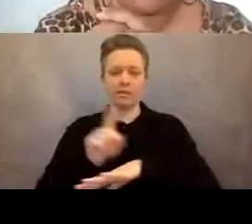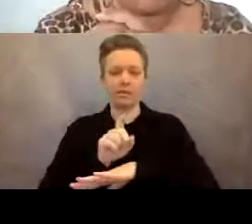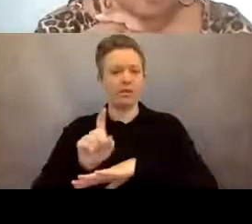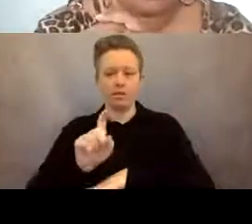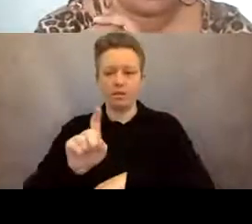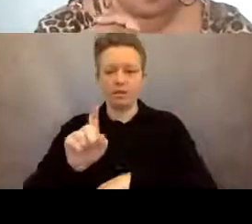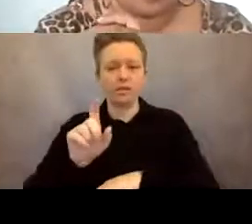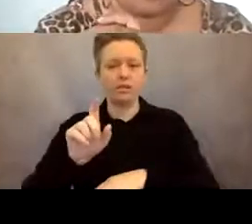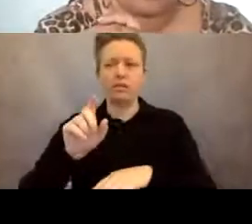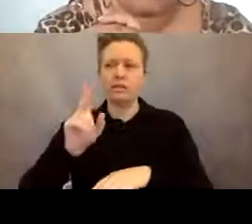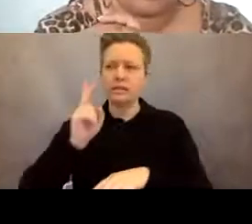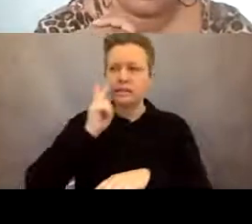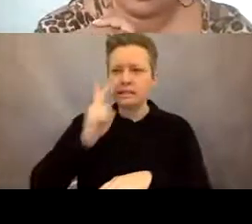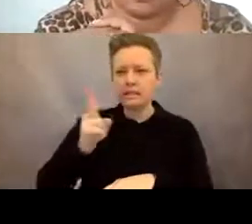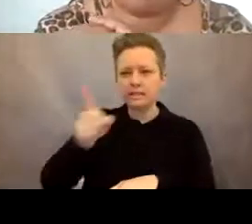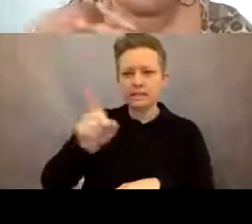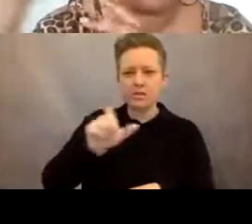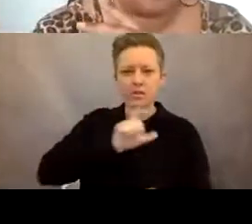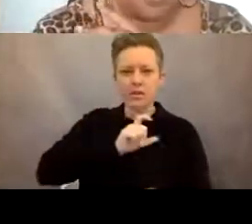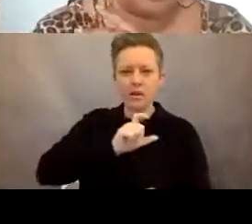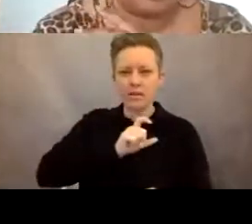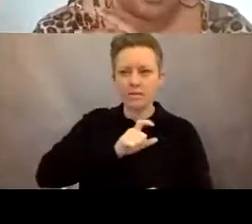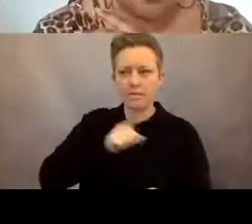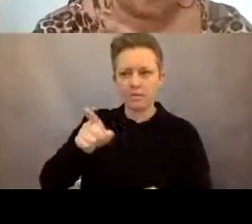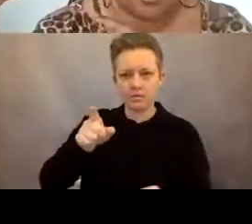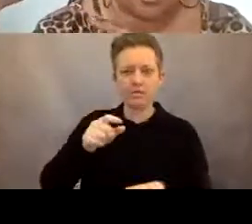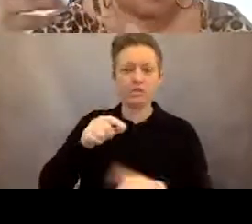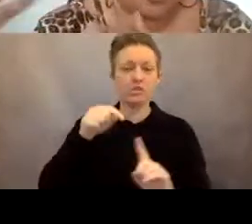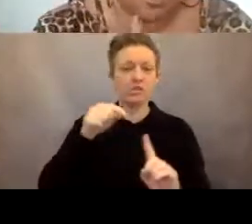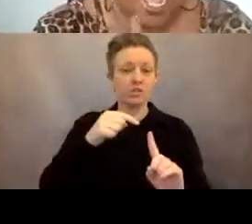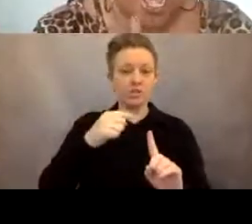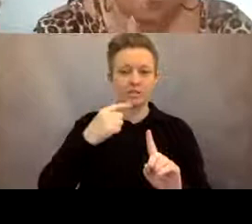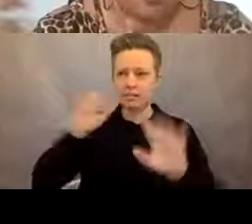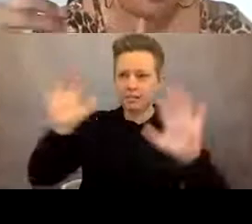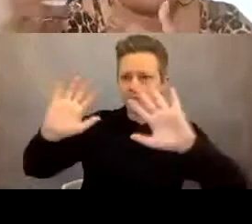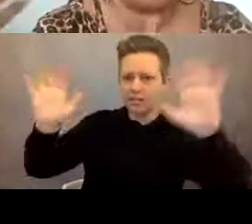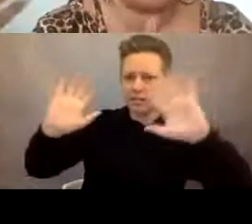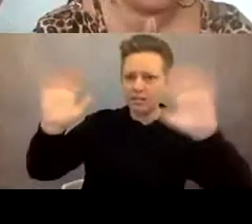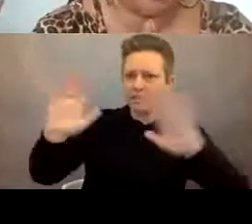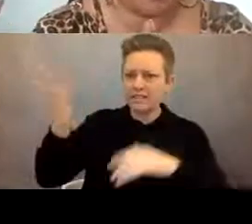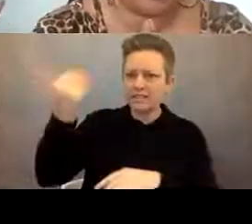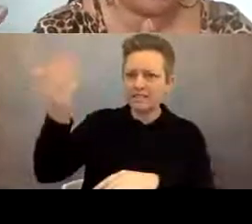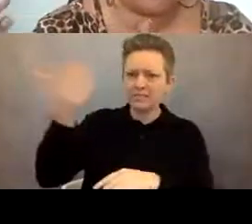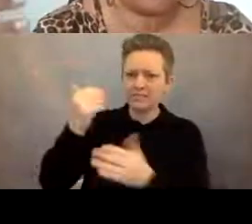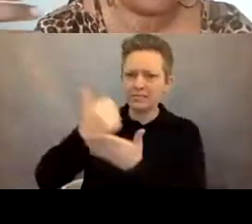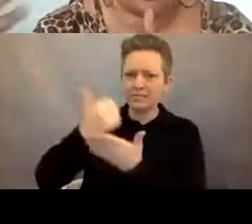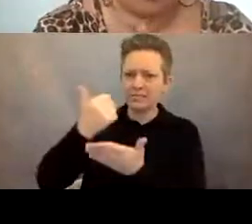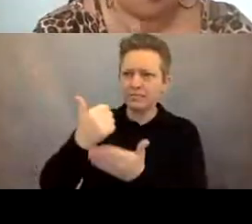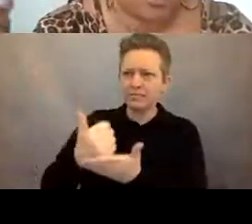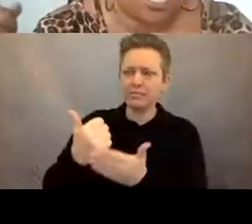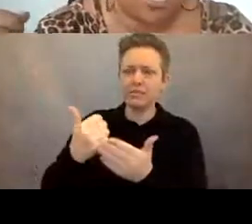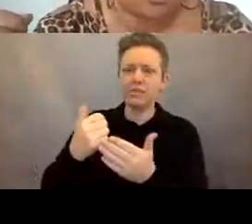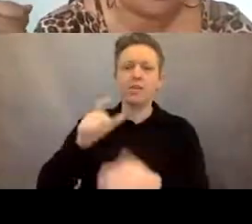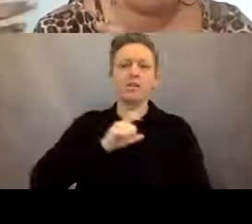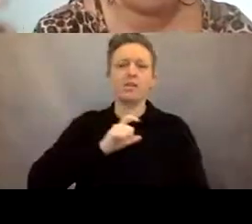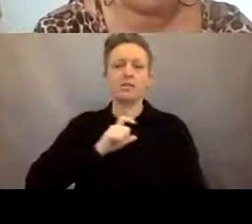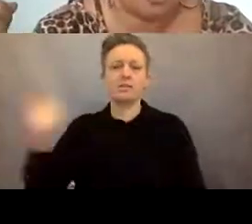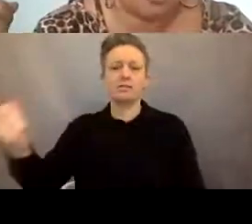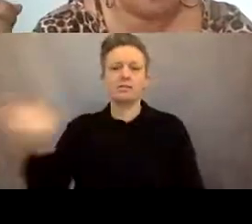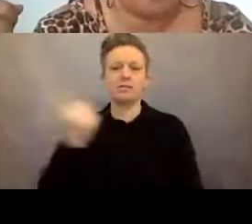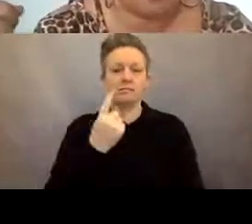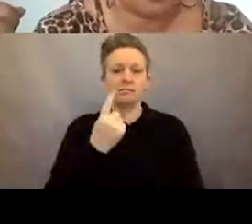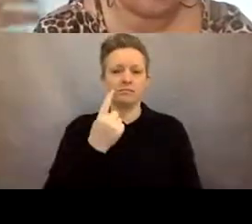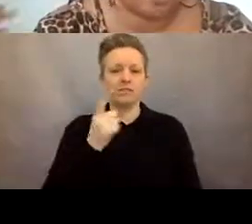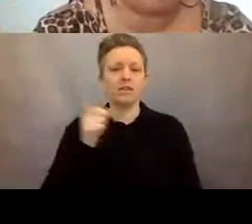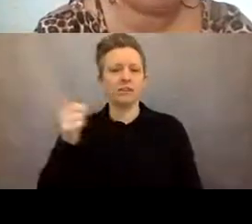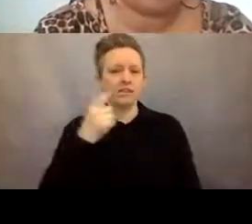incidents or interactions with law enforcement. But she flagged them down, and when they got out, they instantly recognized her and said, "Oh, Neen, we've been